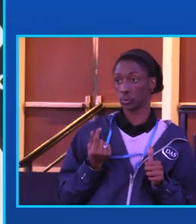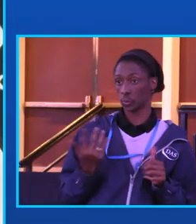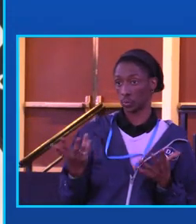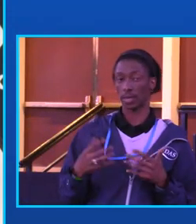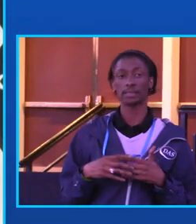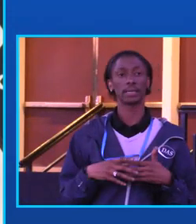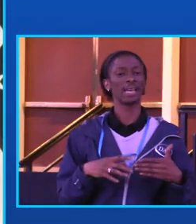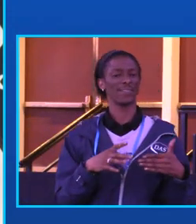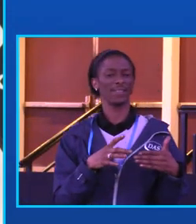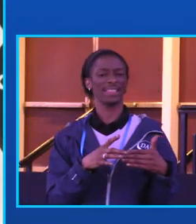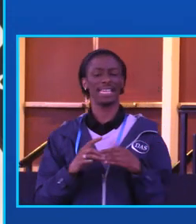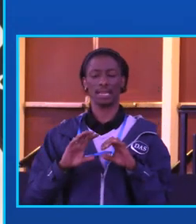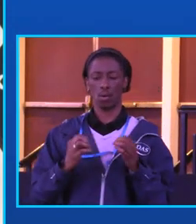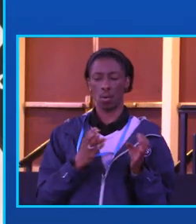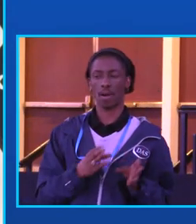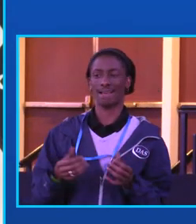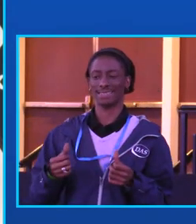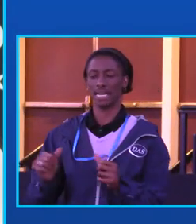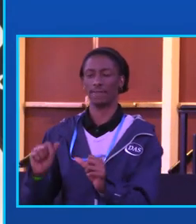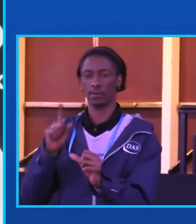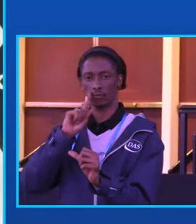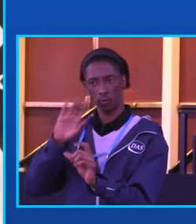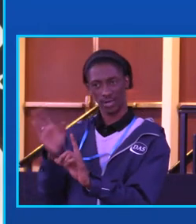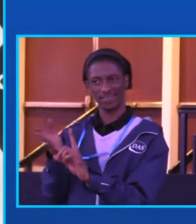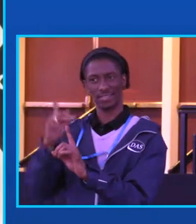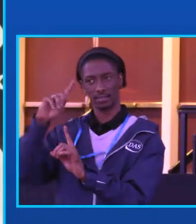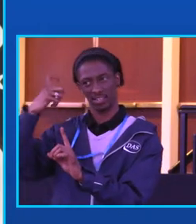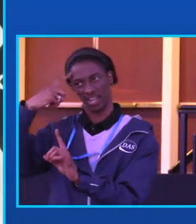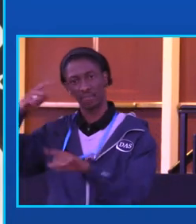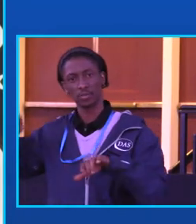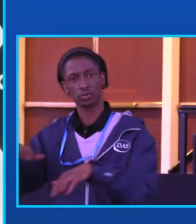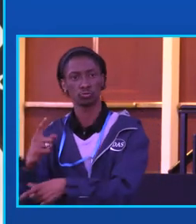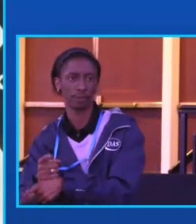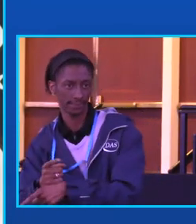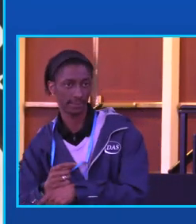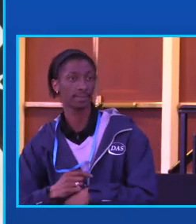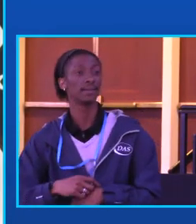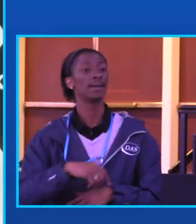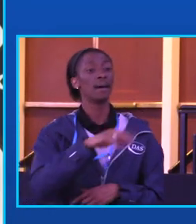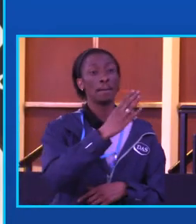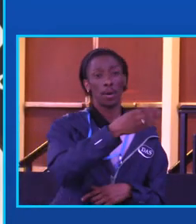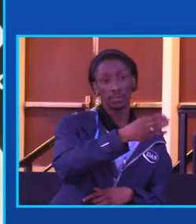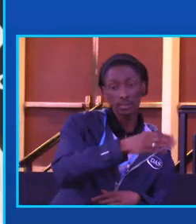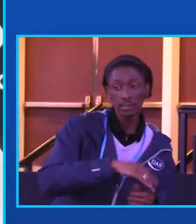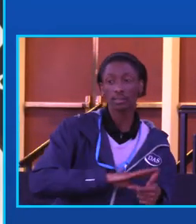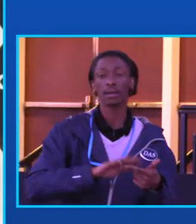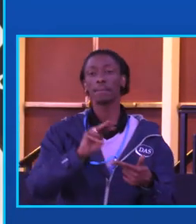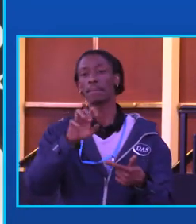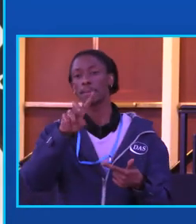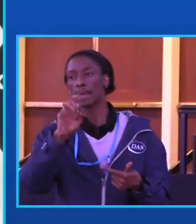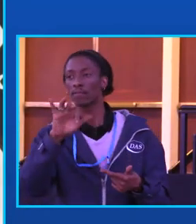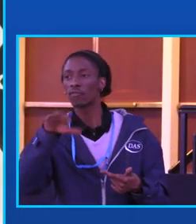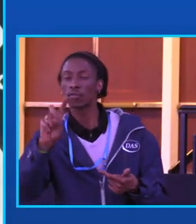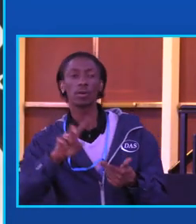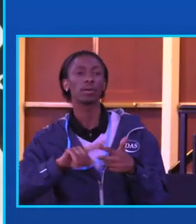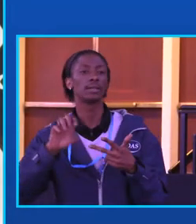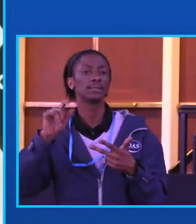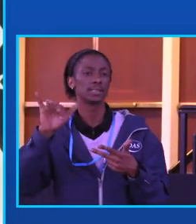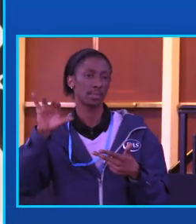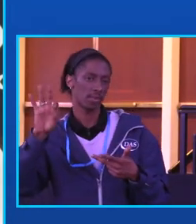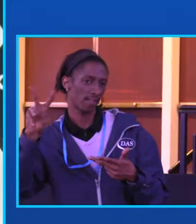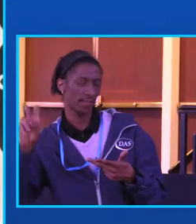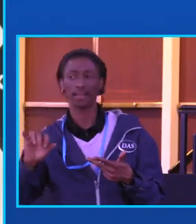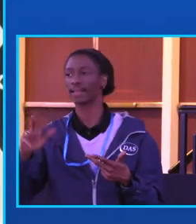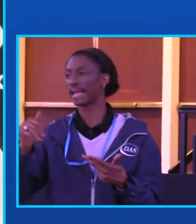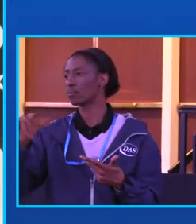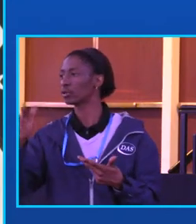lead organizing efforts to convince our government to do the right thing. Cities in Massachusetts like Boston, Medford, Somerville, Cambridge, and other